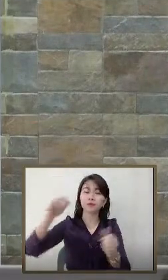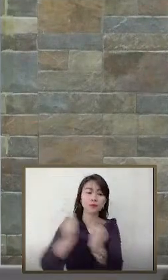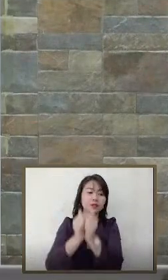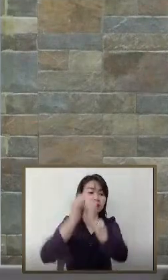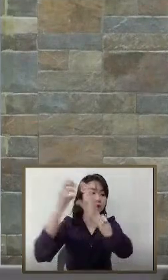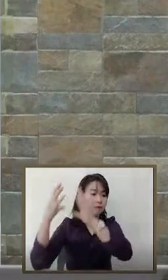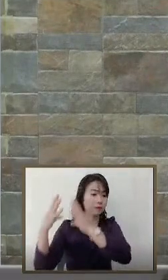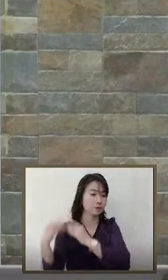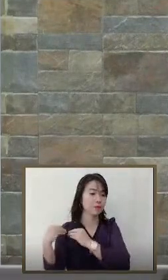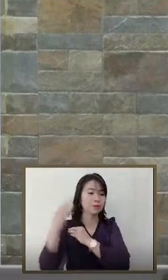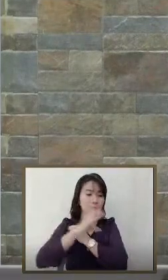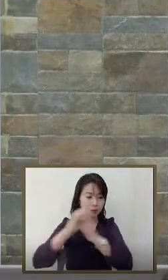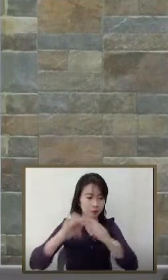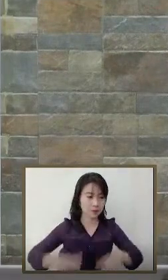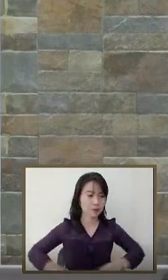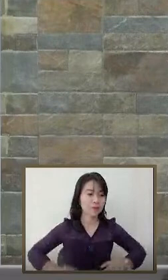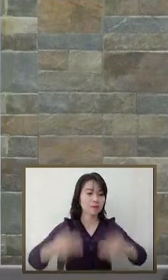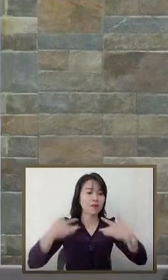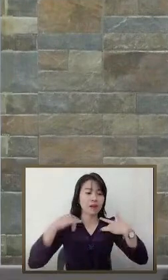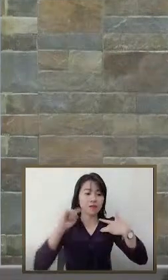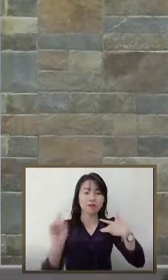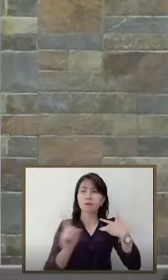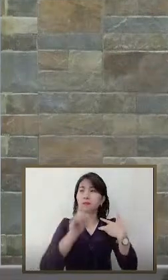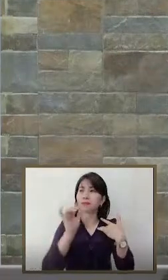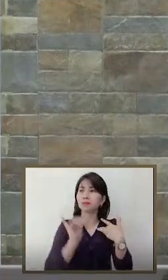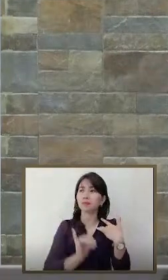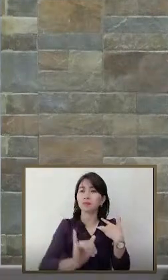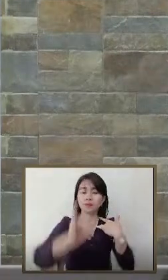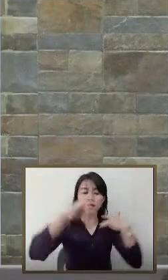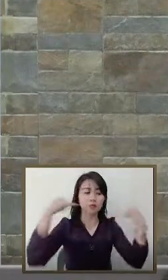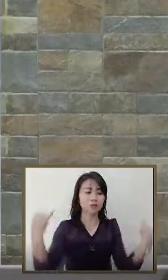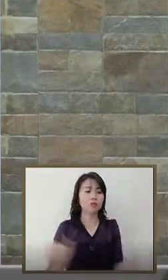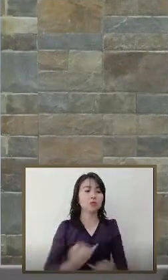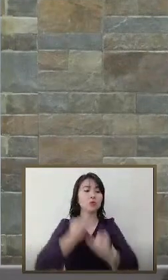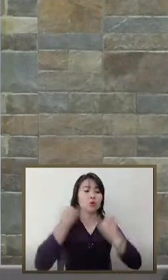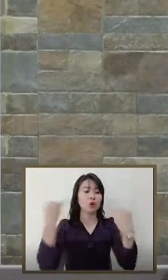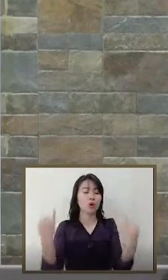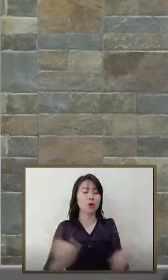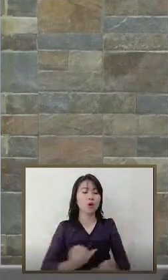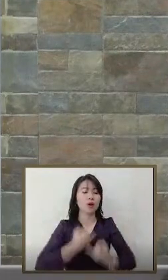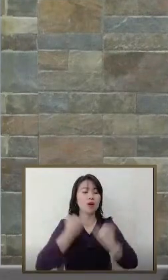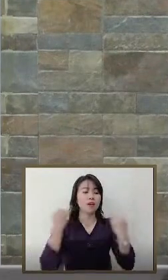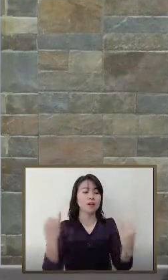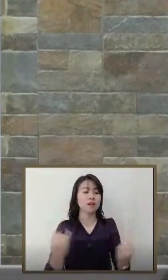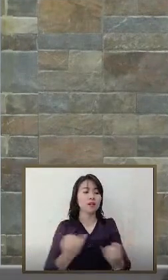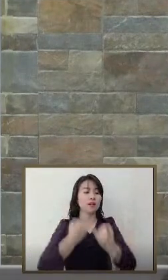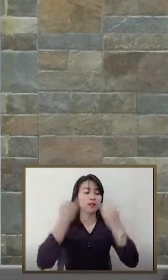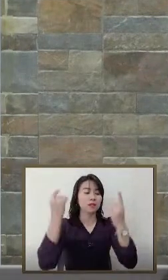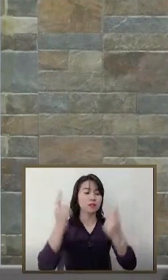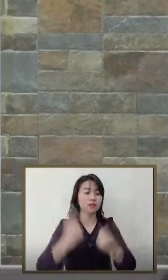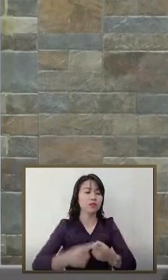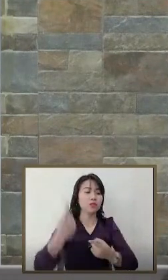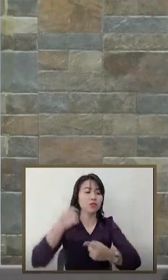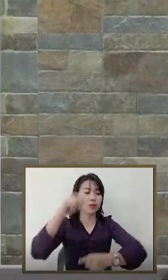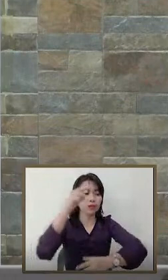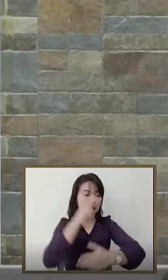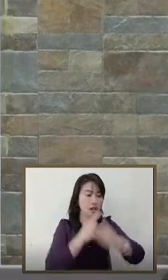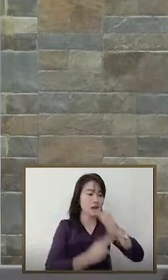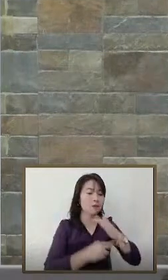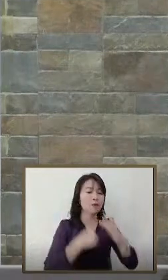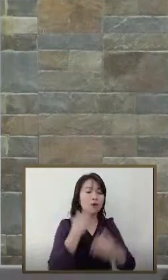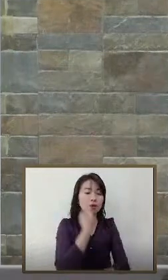souls, with the hope of life and everlasting joy? To